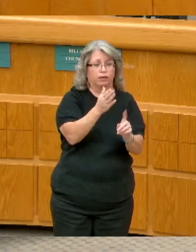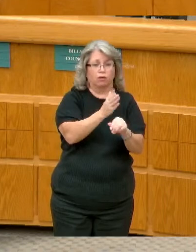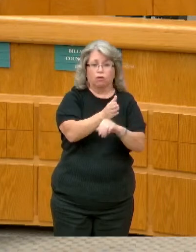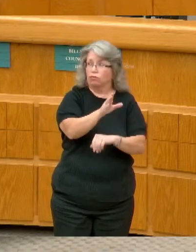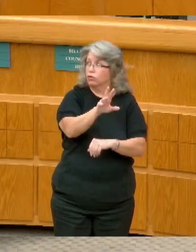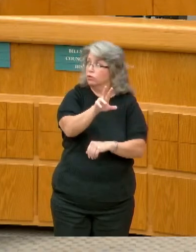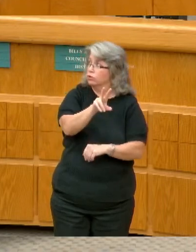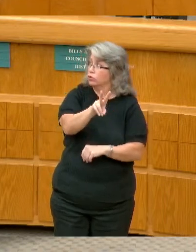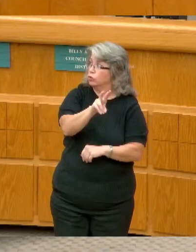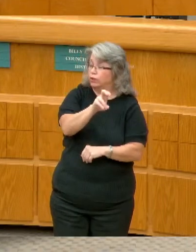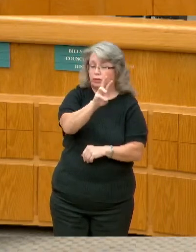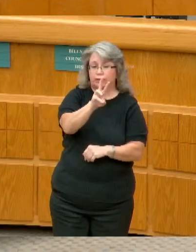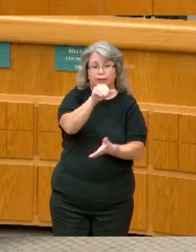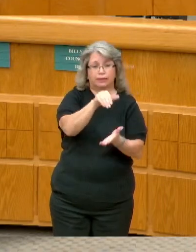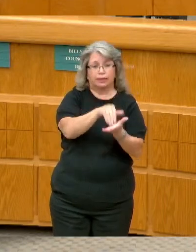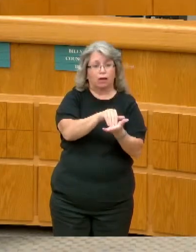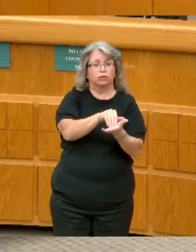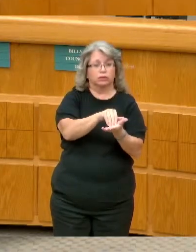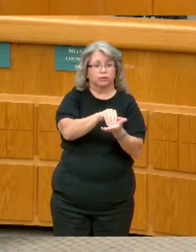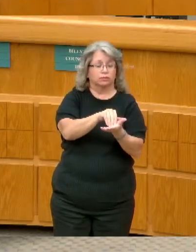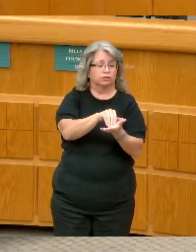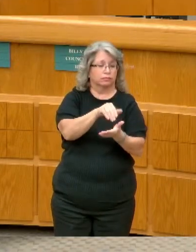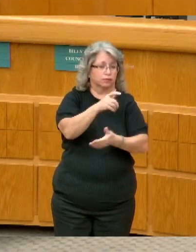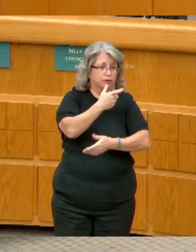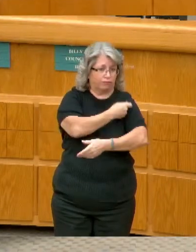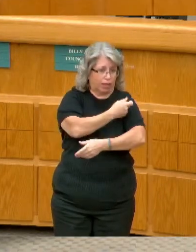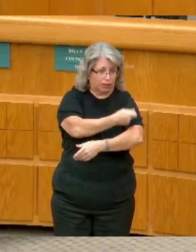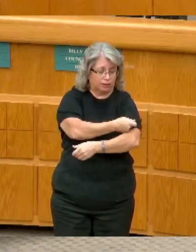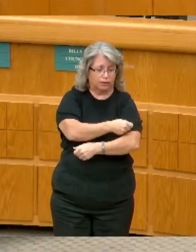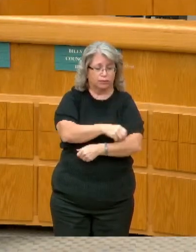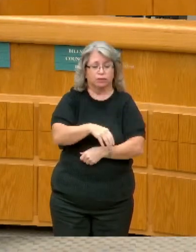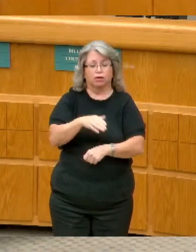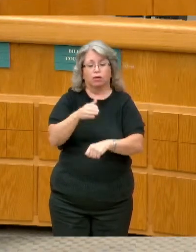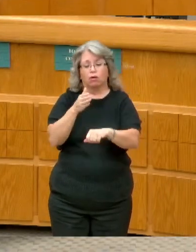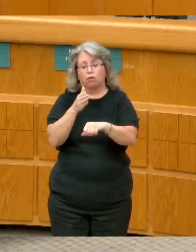206,749 vaccines, COVID vaccines, and we've given over